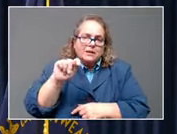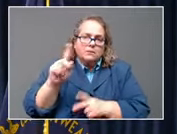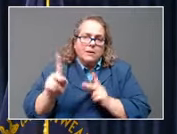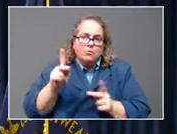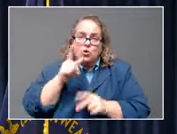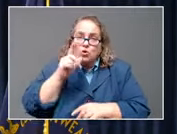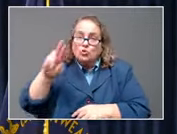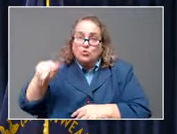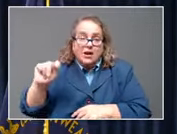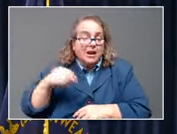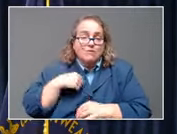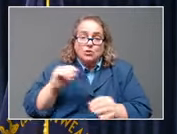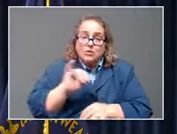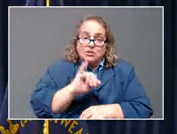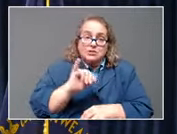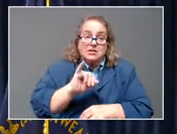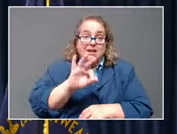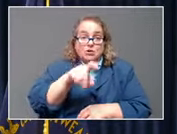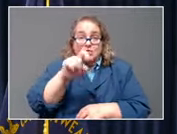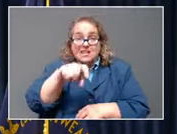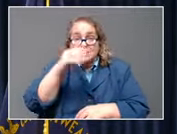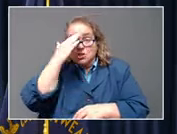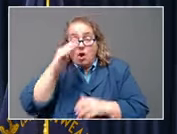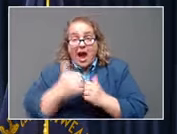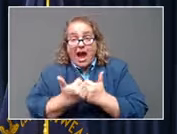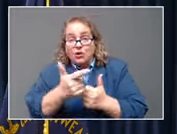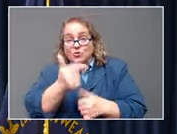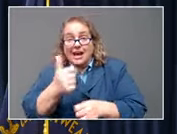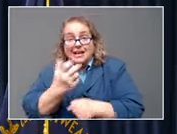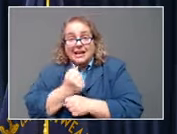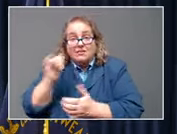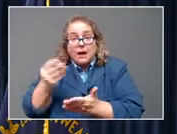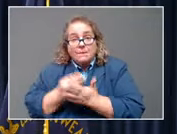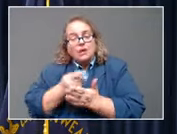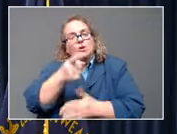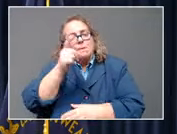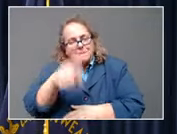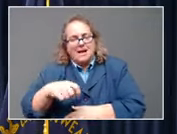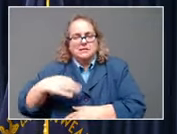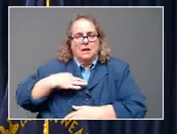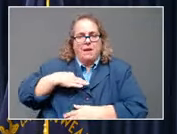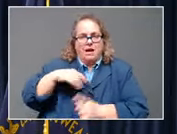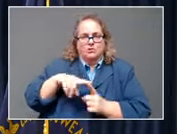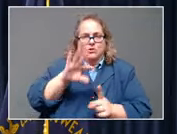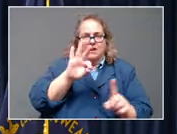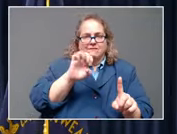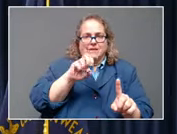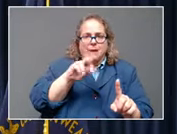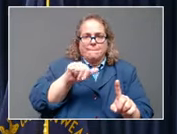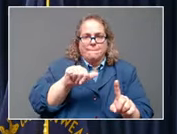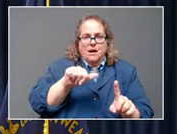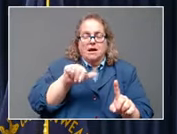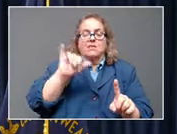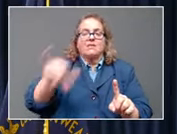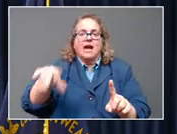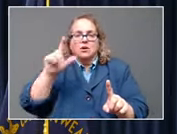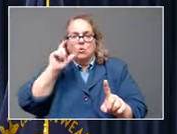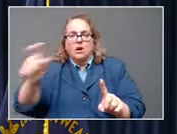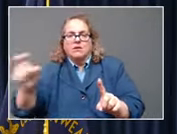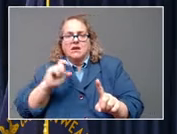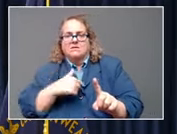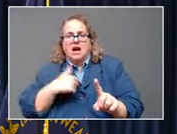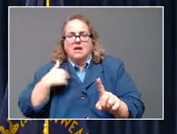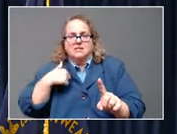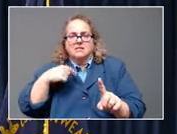apply for FEMA. That's what gives us the necessary information and verifies that you